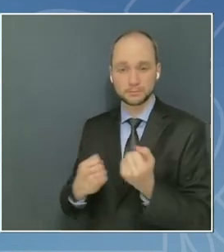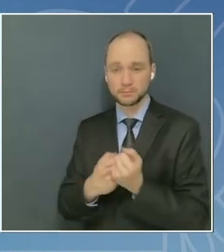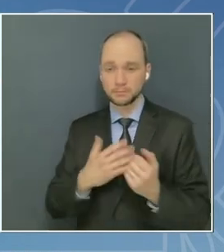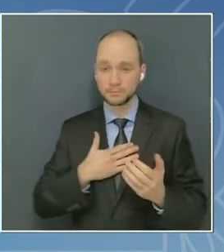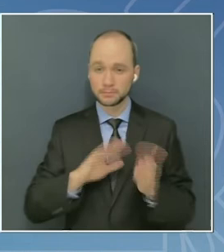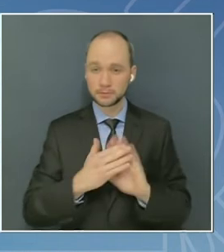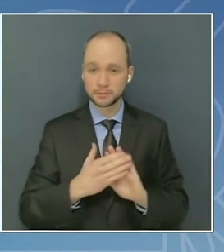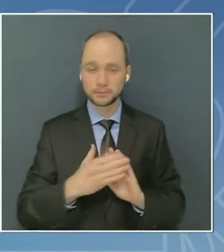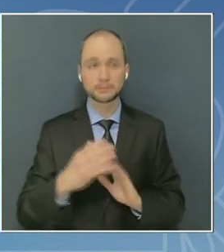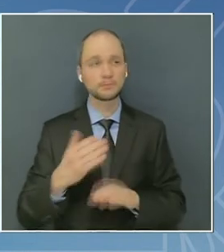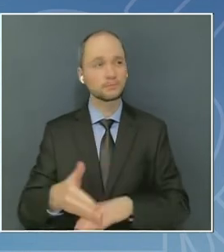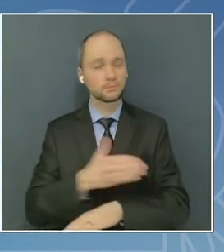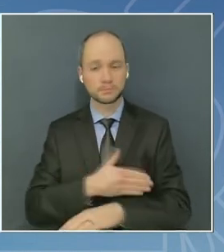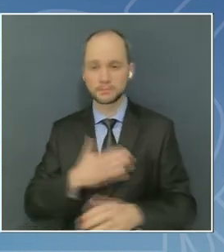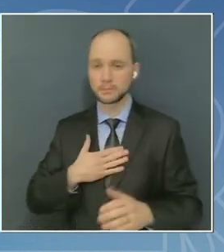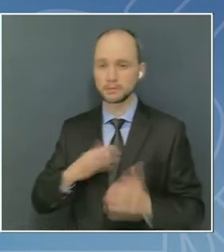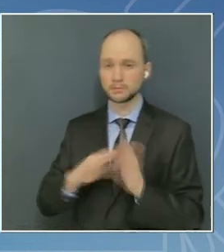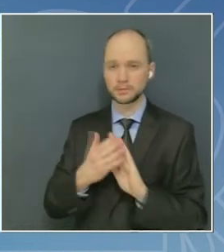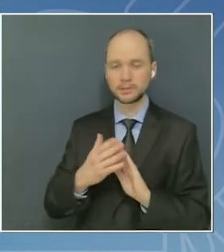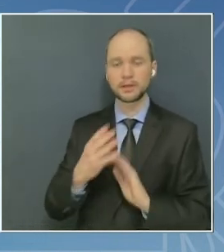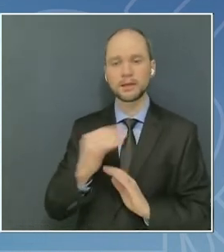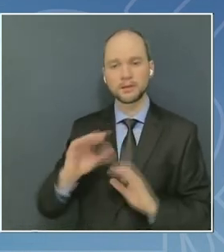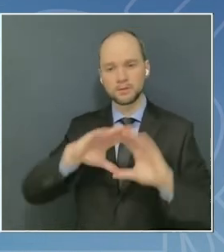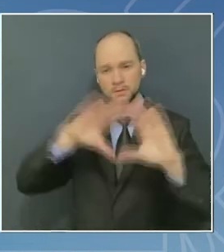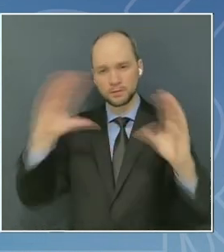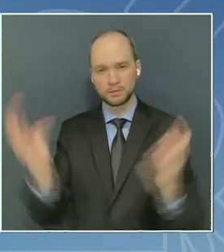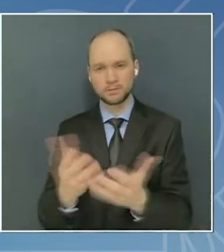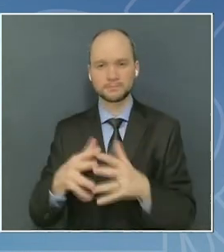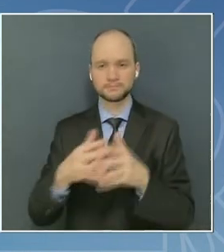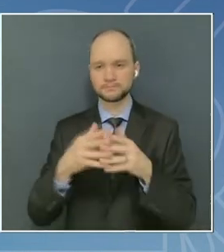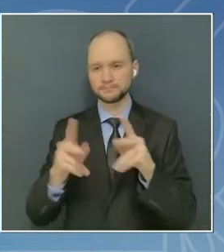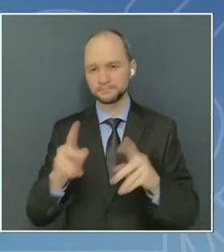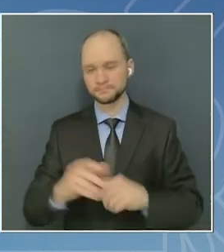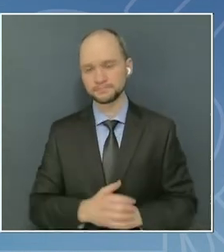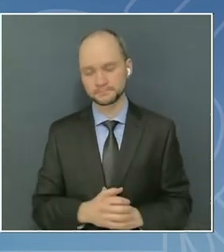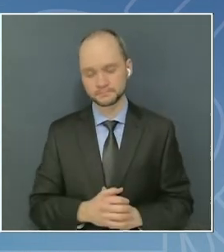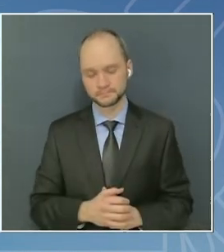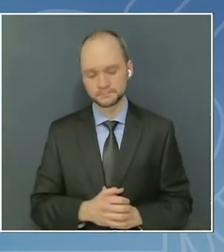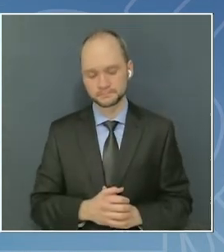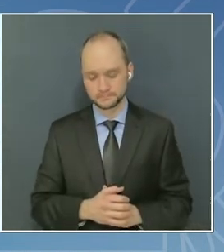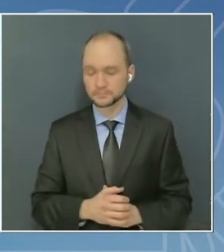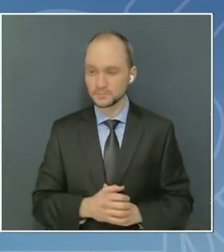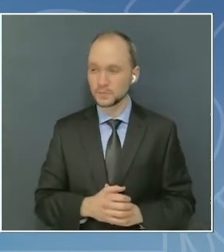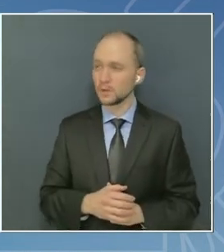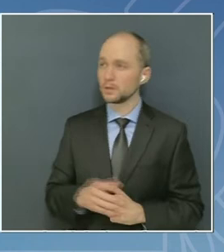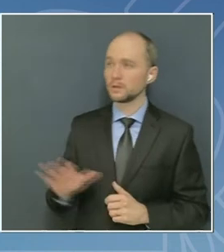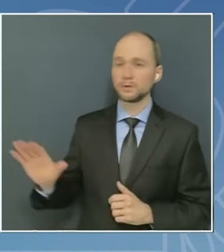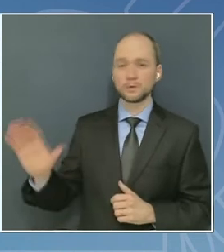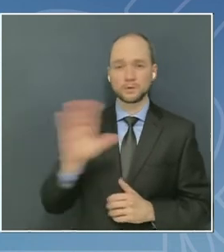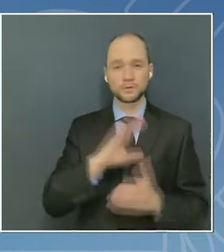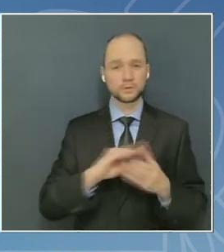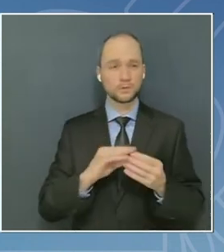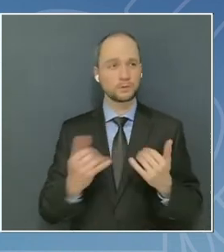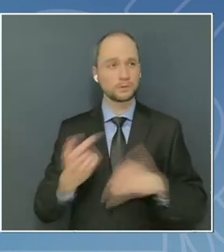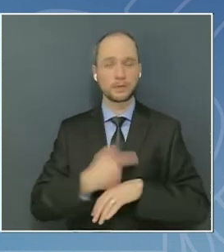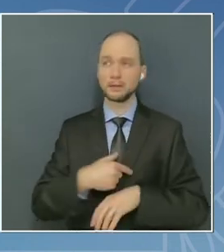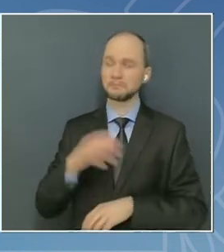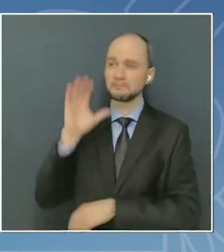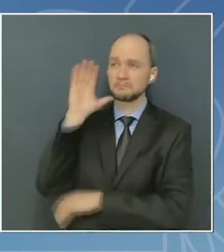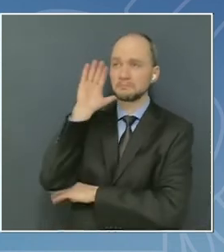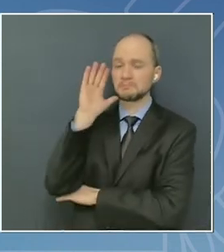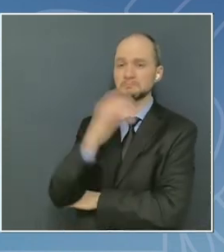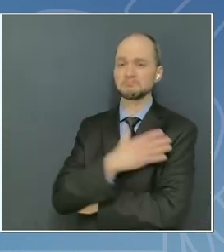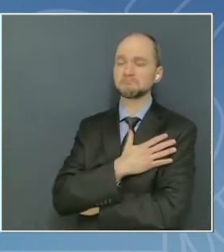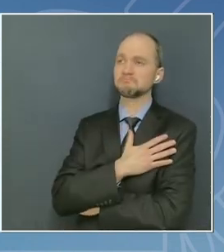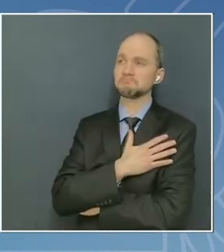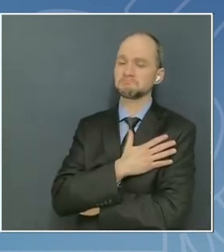I think that I'm so proud of hearing all these incredible other stories today, because I join